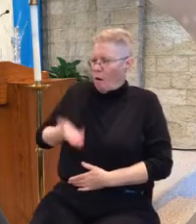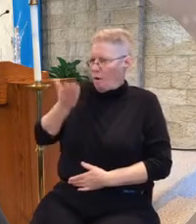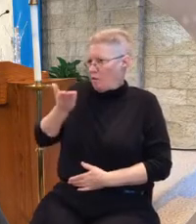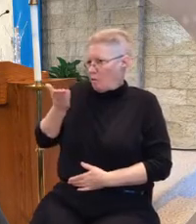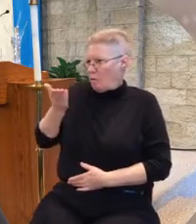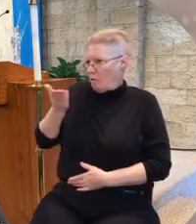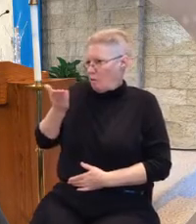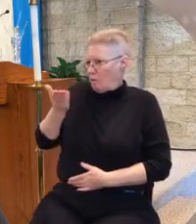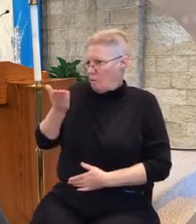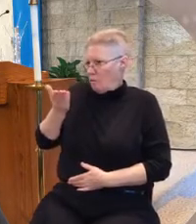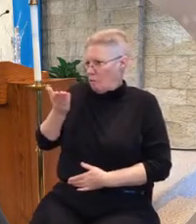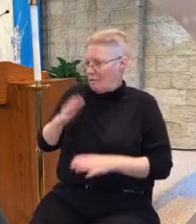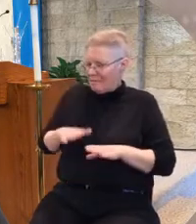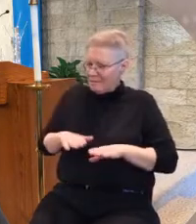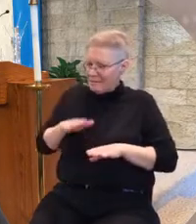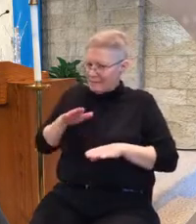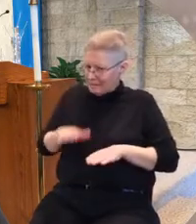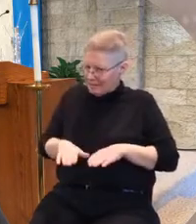I'm home.